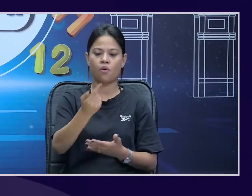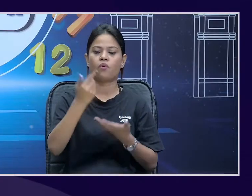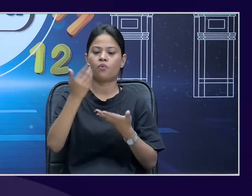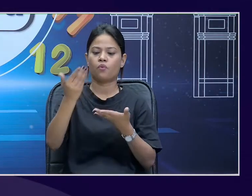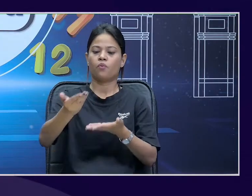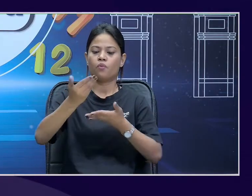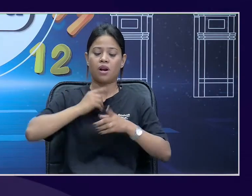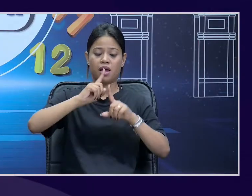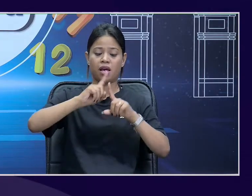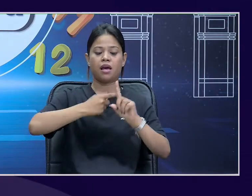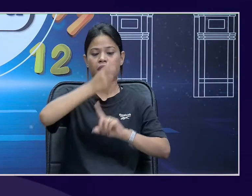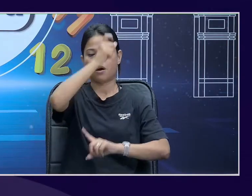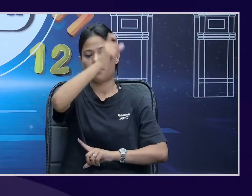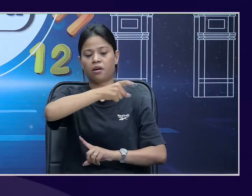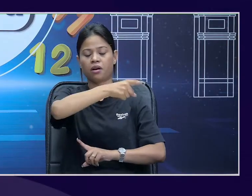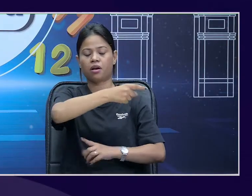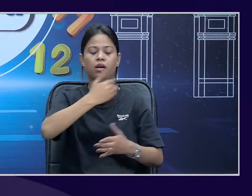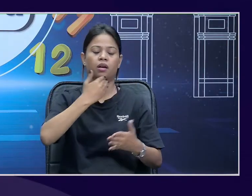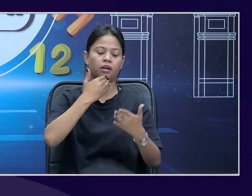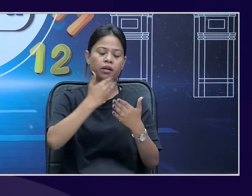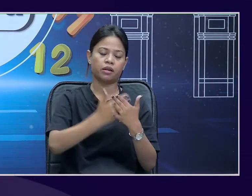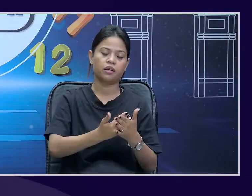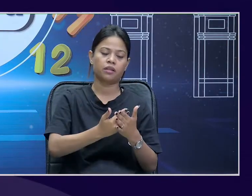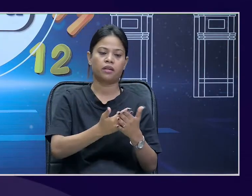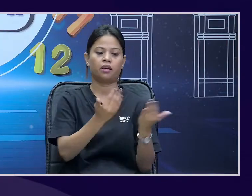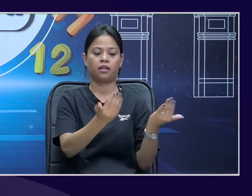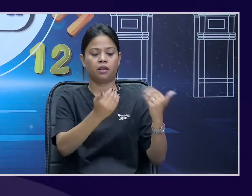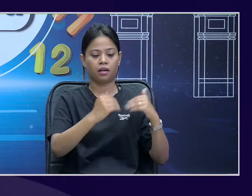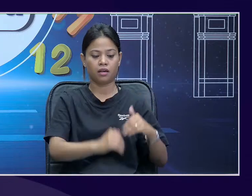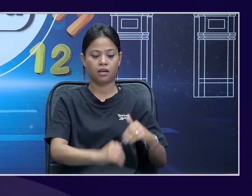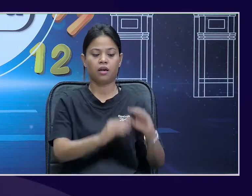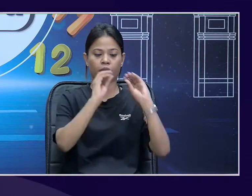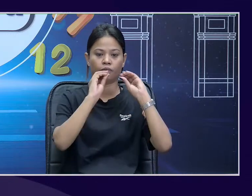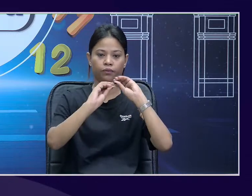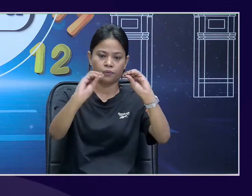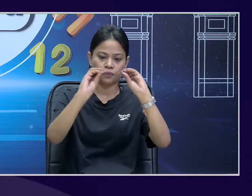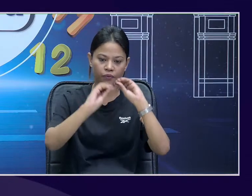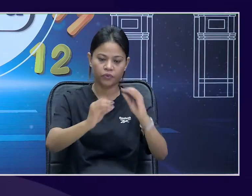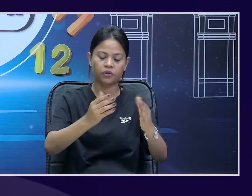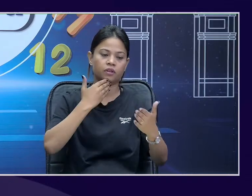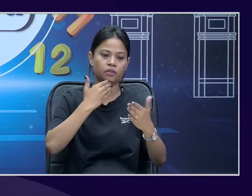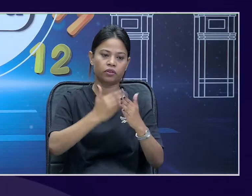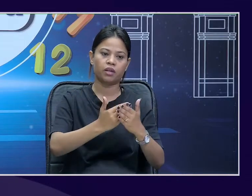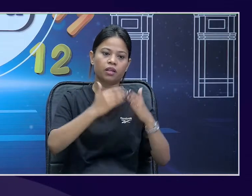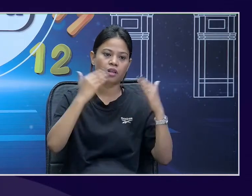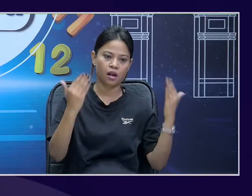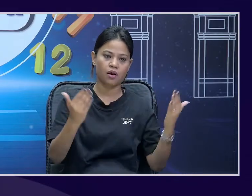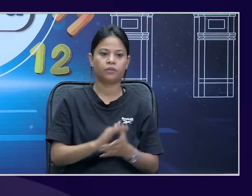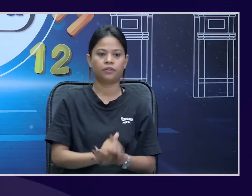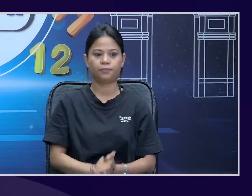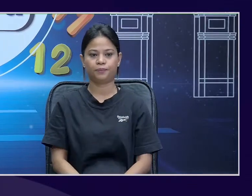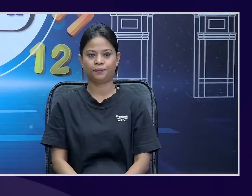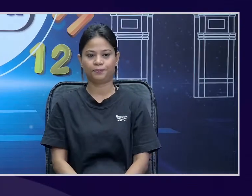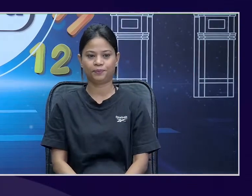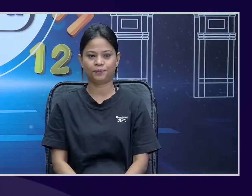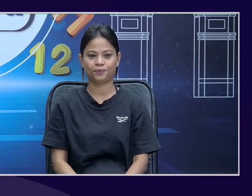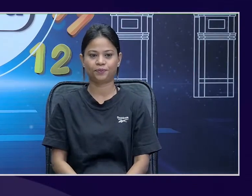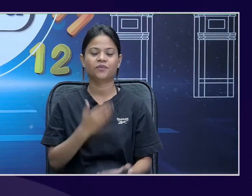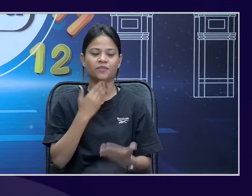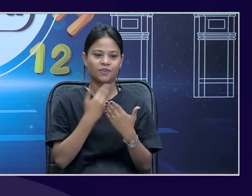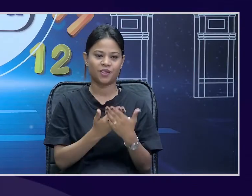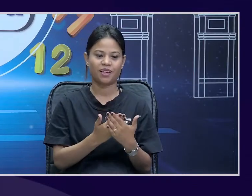our expert, Dr. Anita ma'am, for being with us and for your very interesting session, ma'am. Thank you so very much, ma'am. Okay,